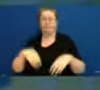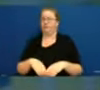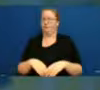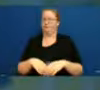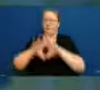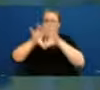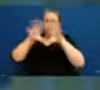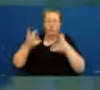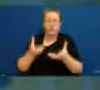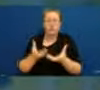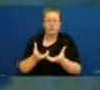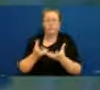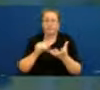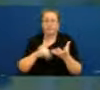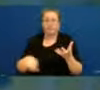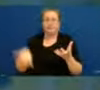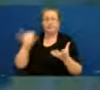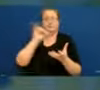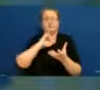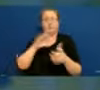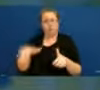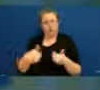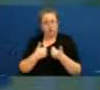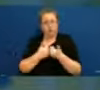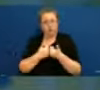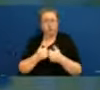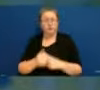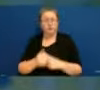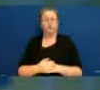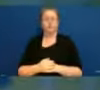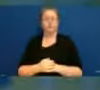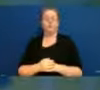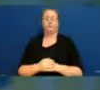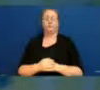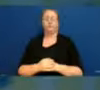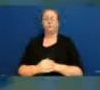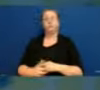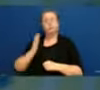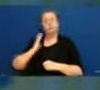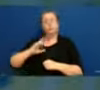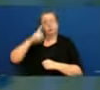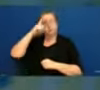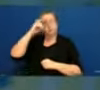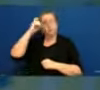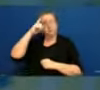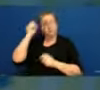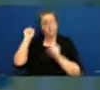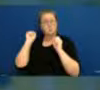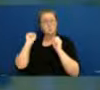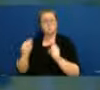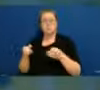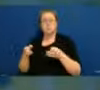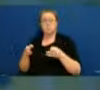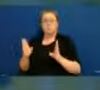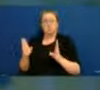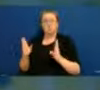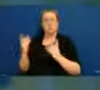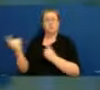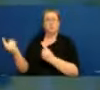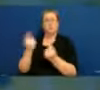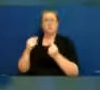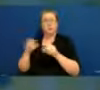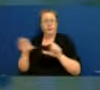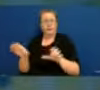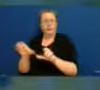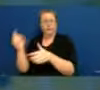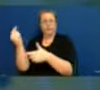Northern Hemisphere, where it's becoming much more challenging. So things that we could do in the summer when we had lower rates of transmission